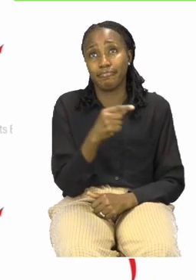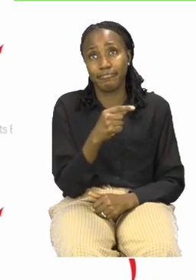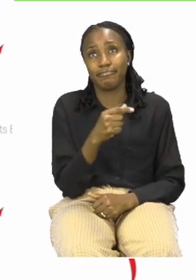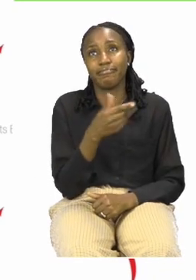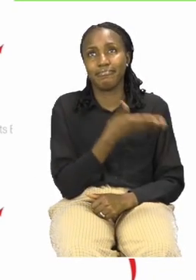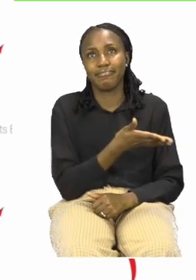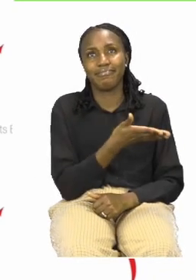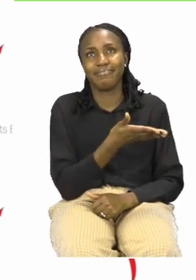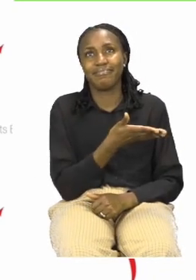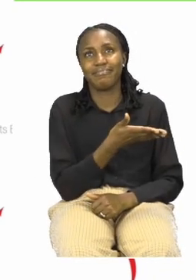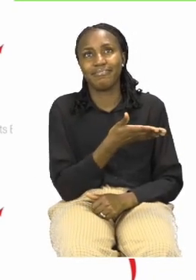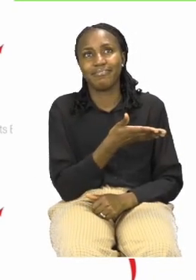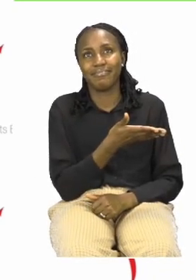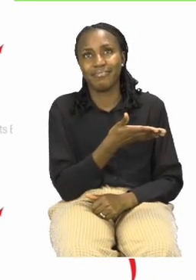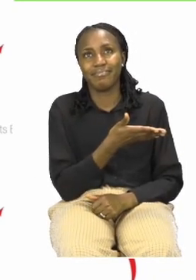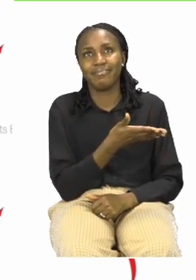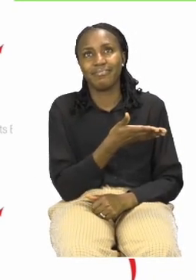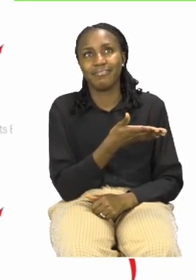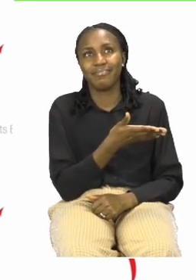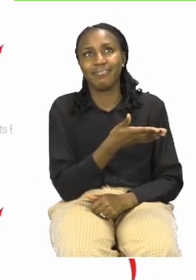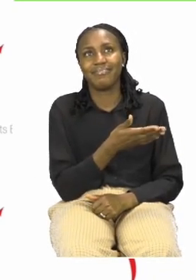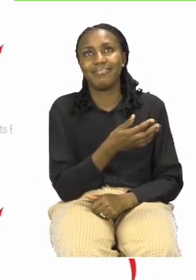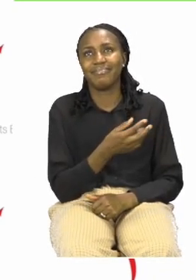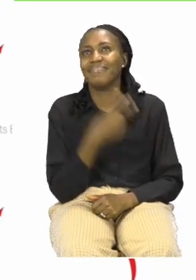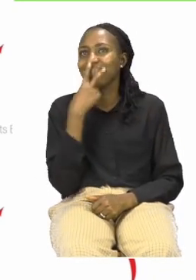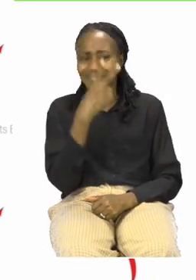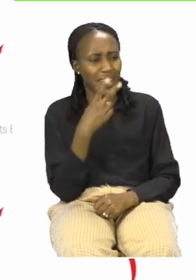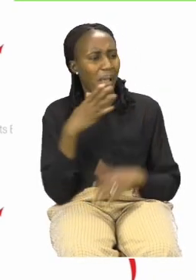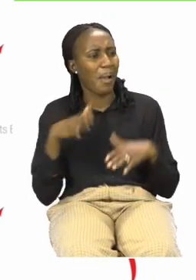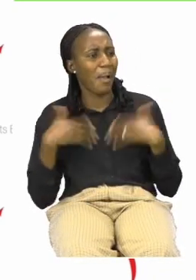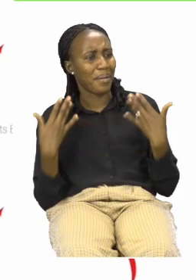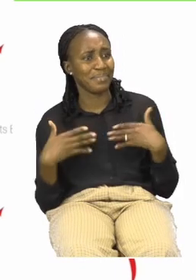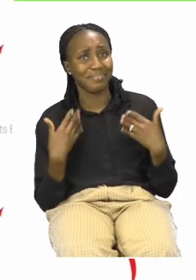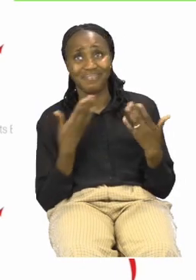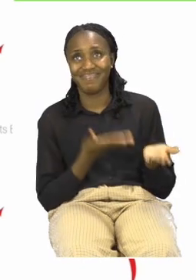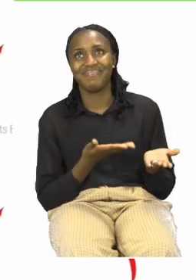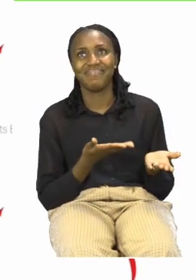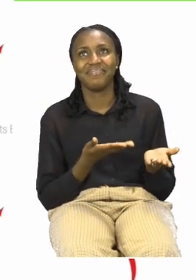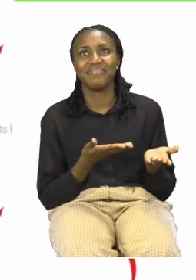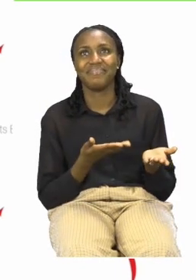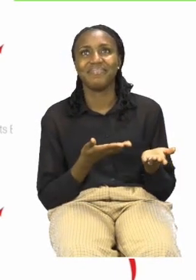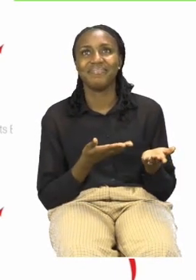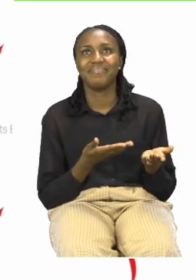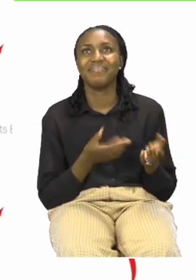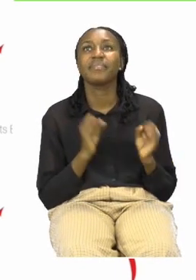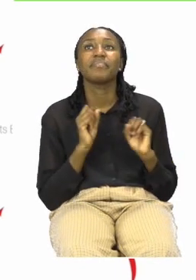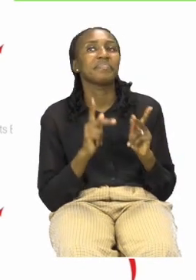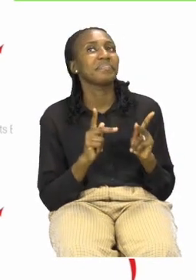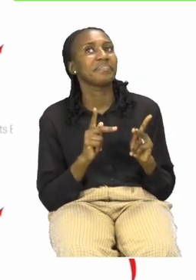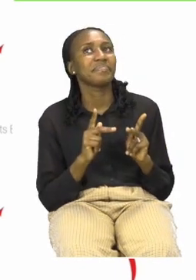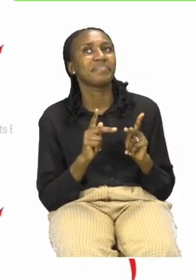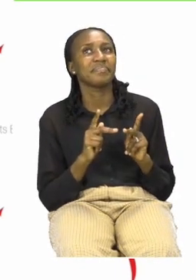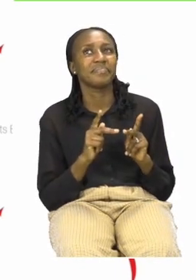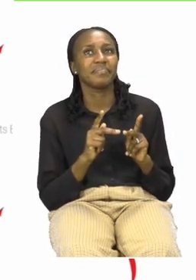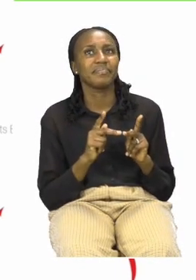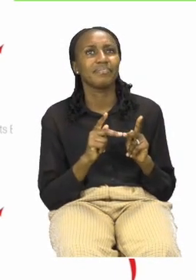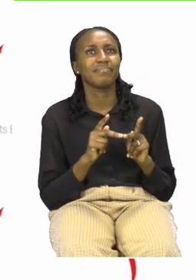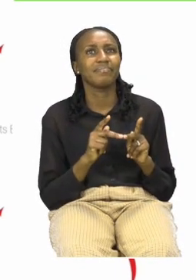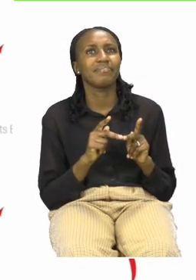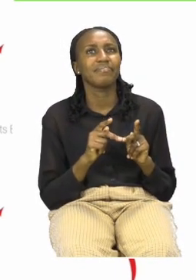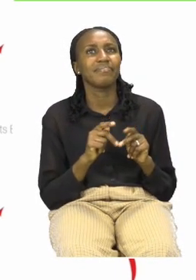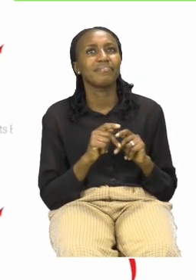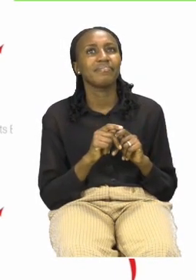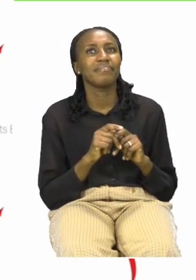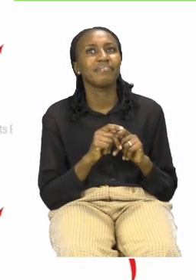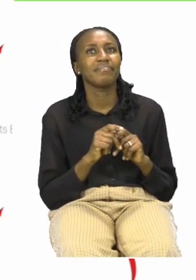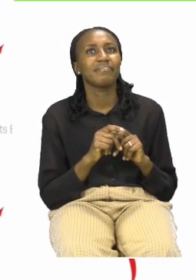look quite appealing today, I must say. Well, Miss Lenz, of course, we